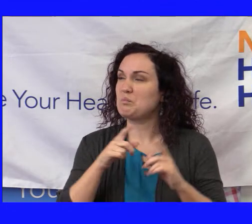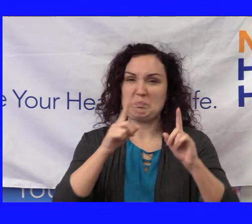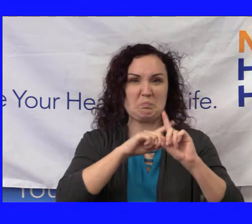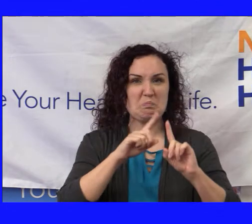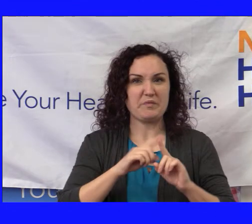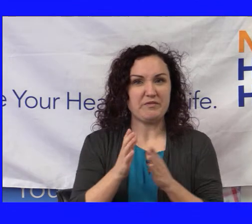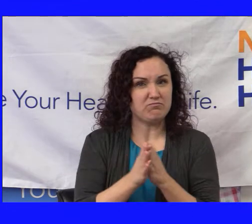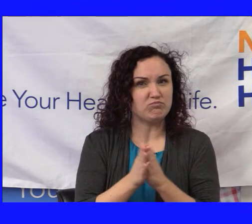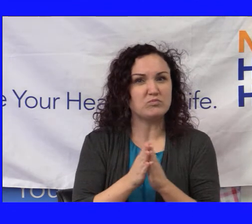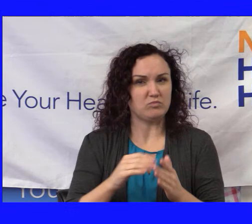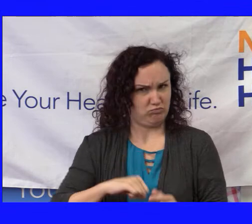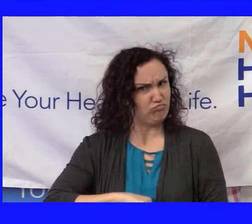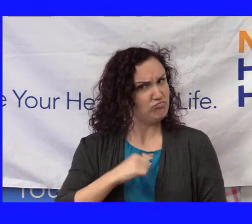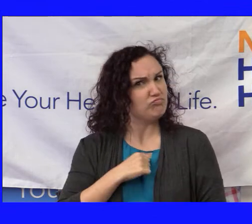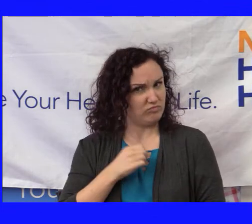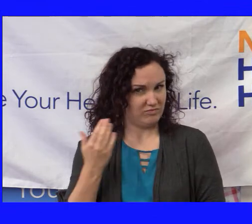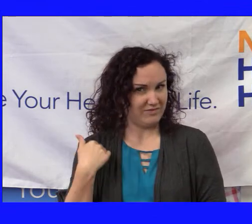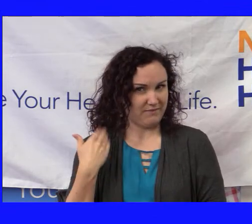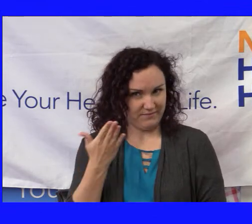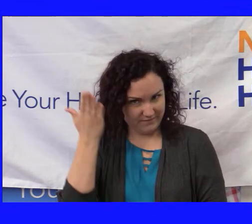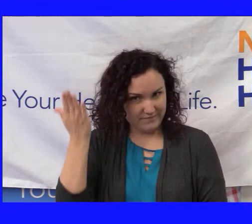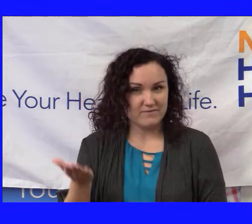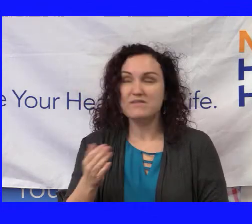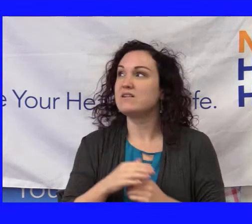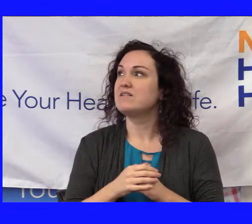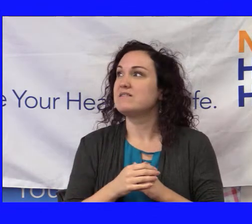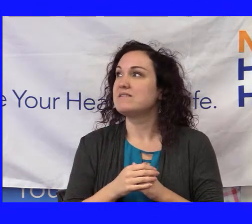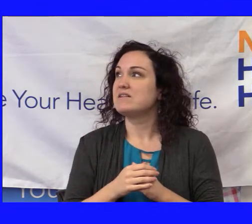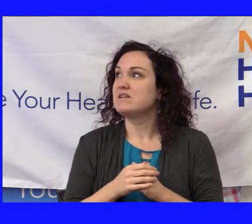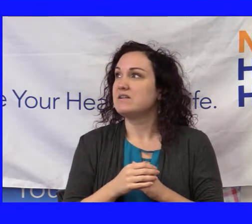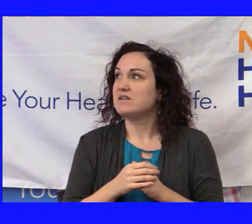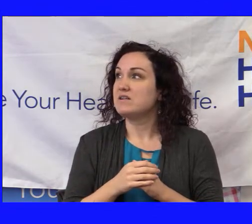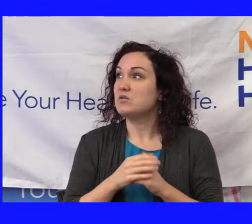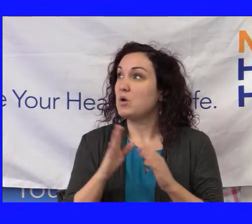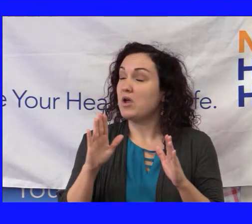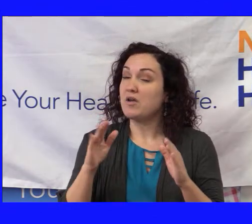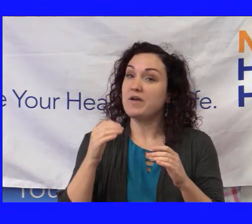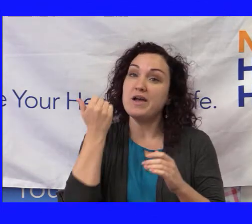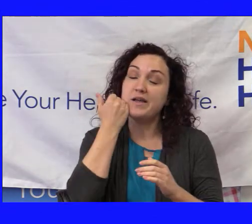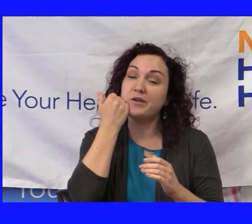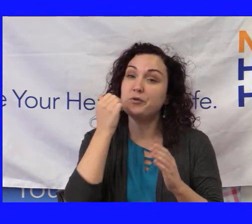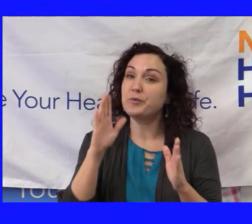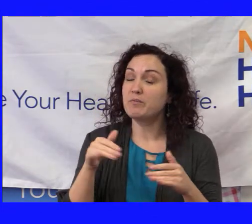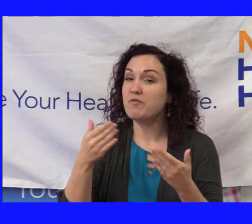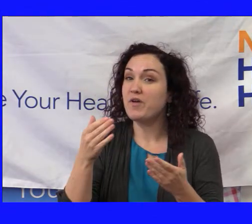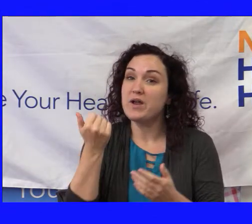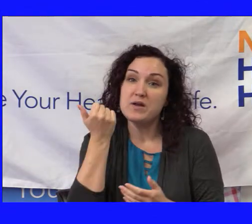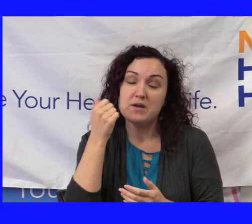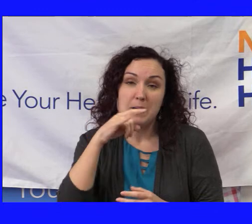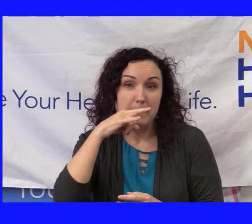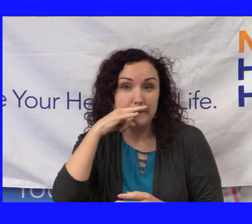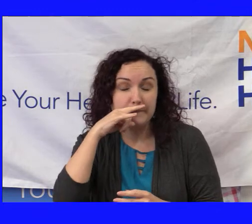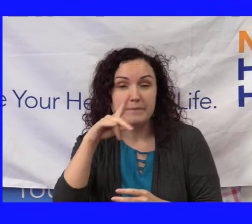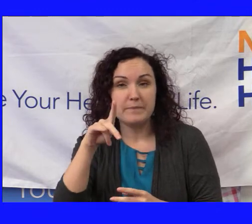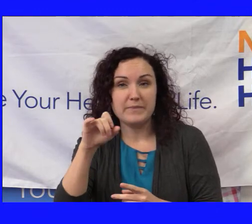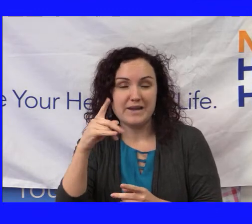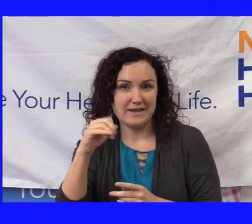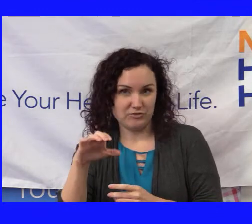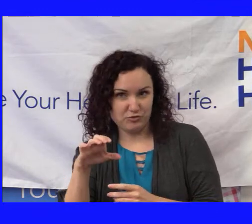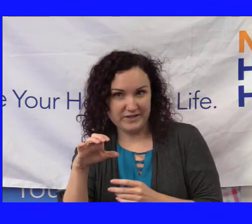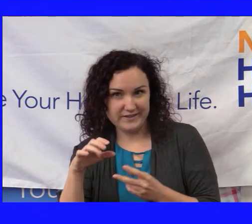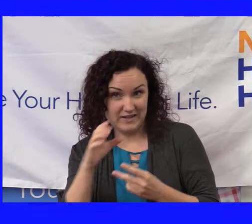of. We have started to embed dental providers in pediatric clinics. We've gotten grants from